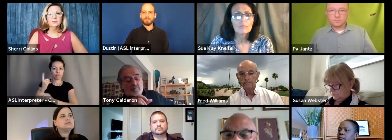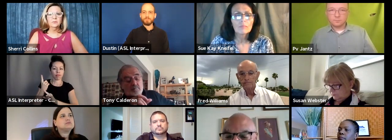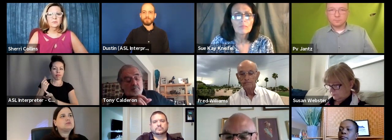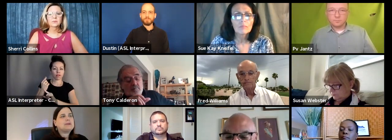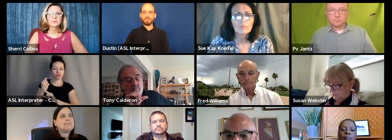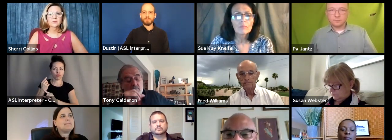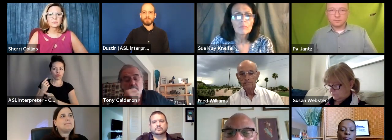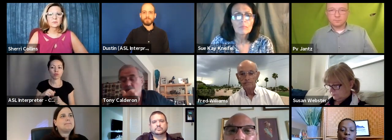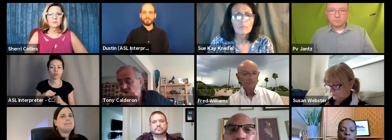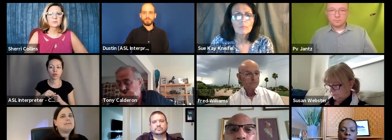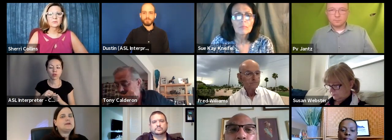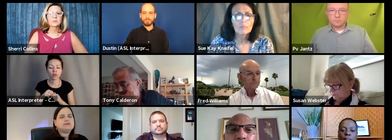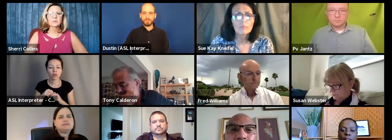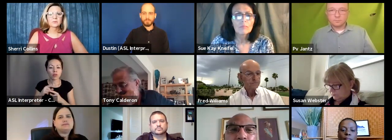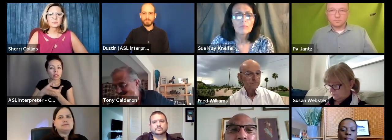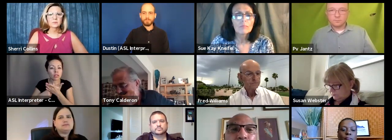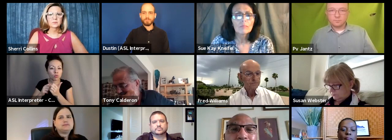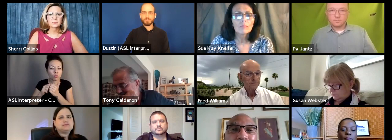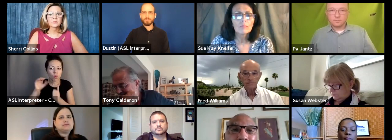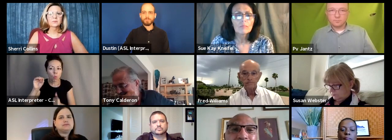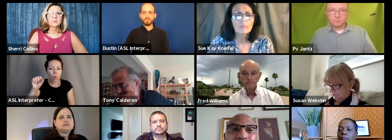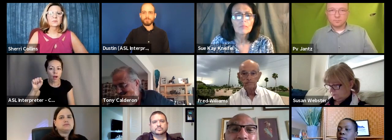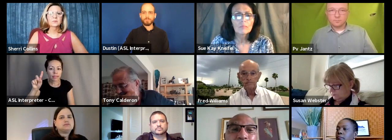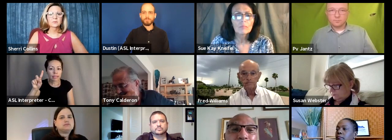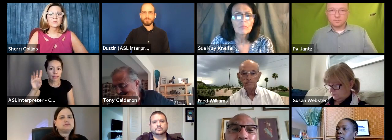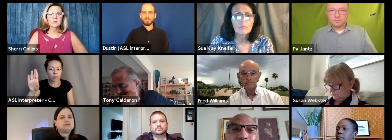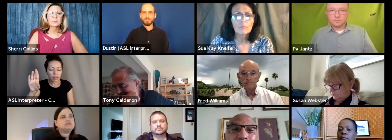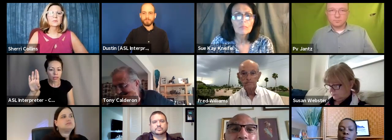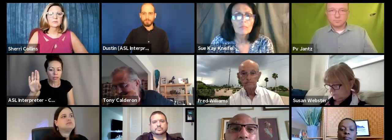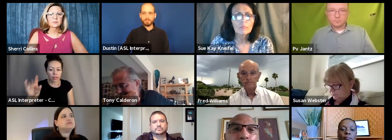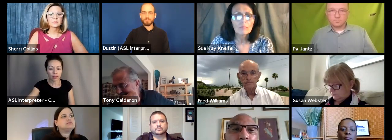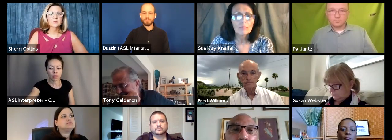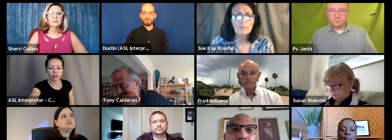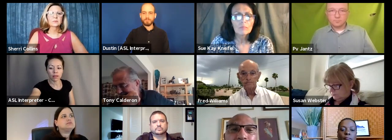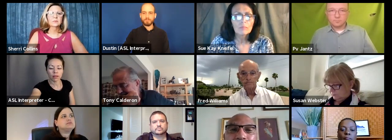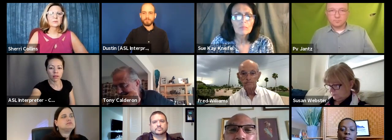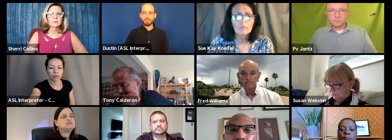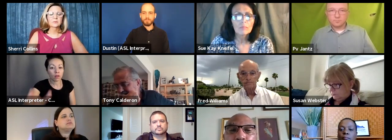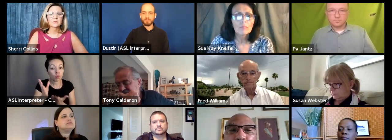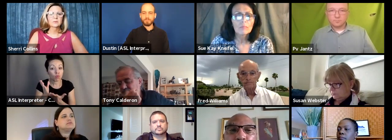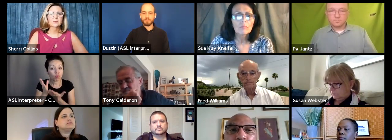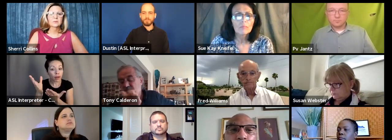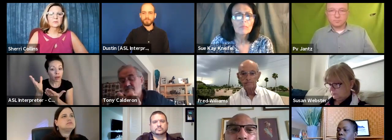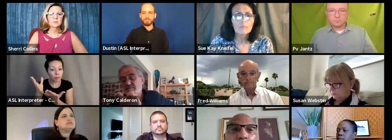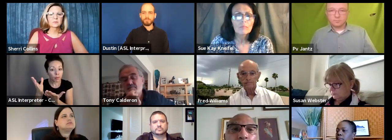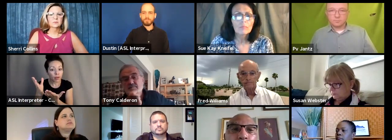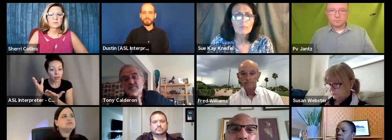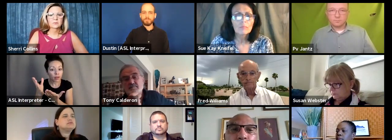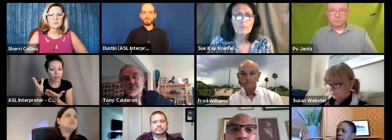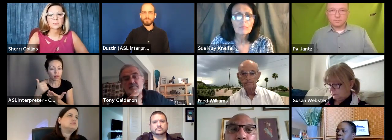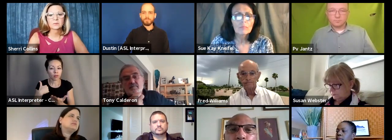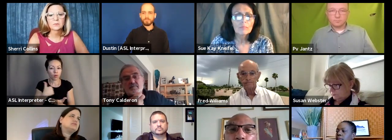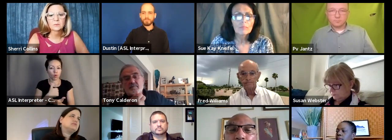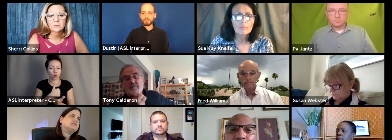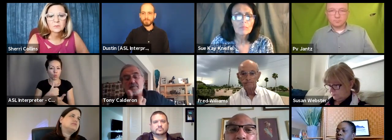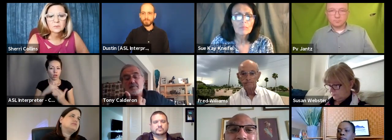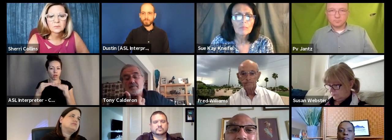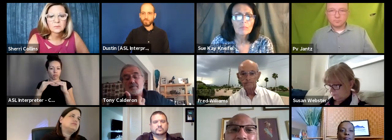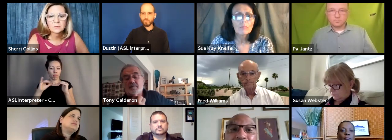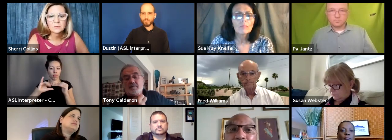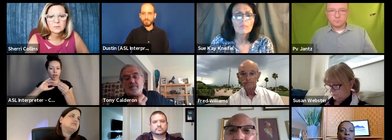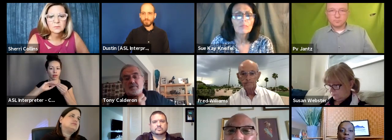with OSPB, it was recommended that we at least approach that number due to